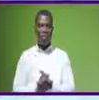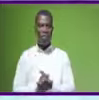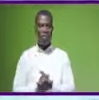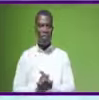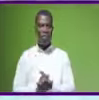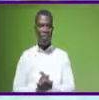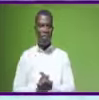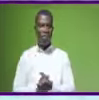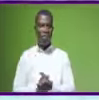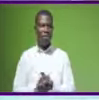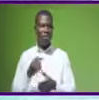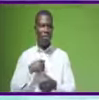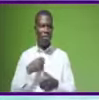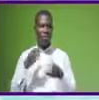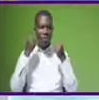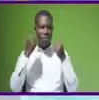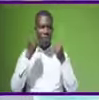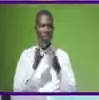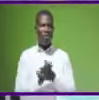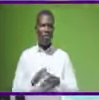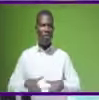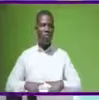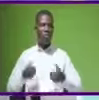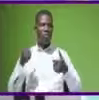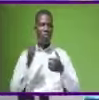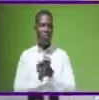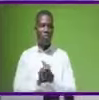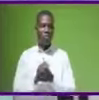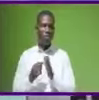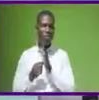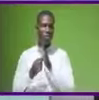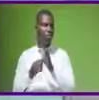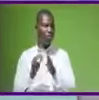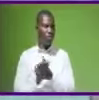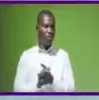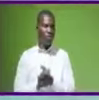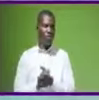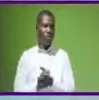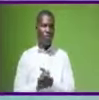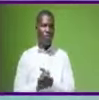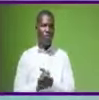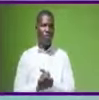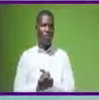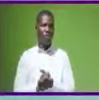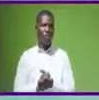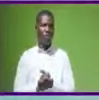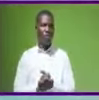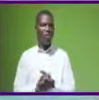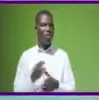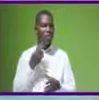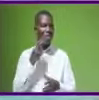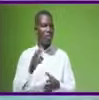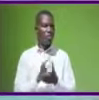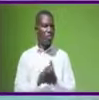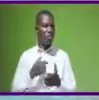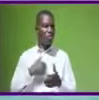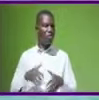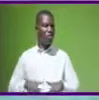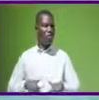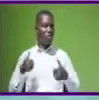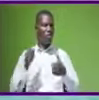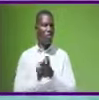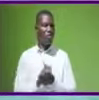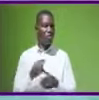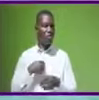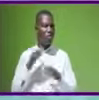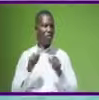Many brain and me buffoon. A chereno. No, no, sir, me was a no.